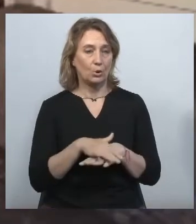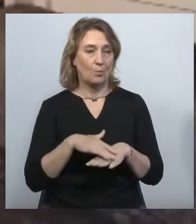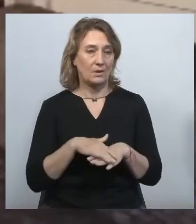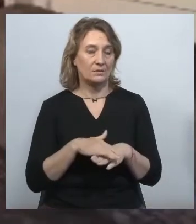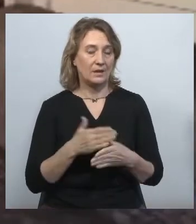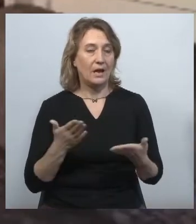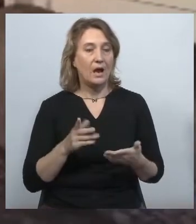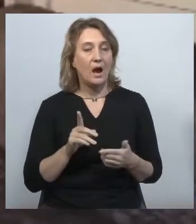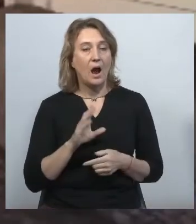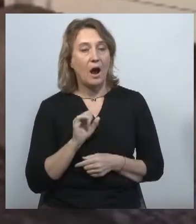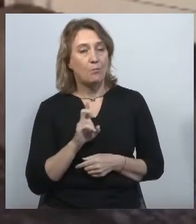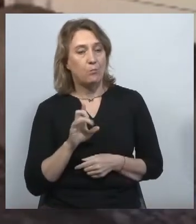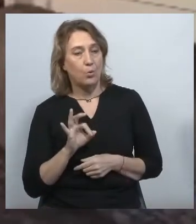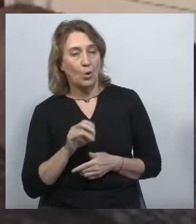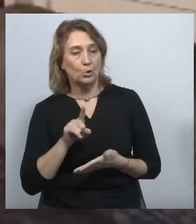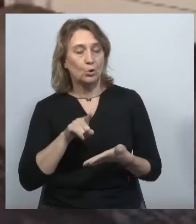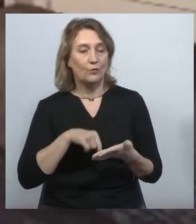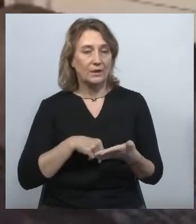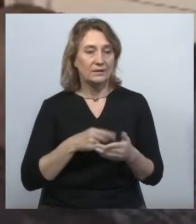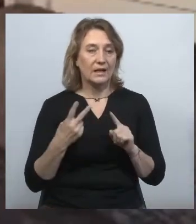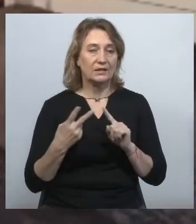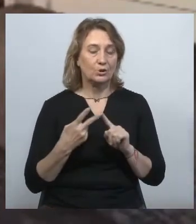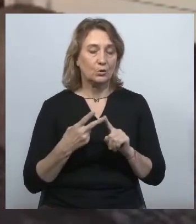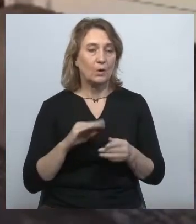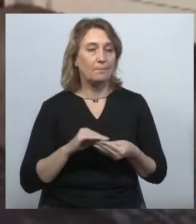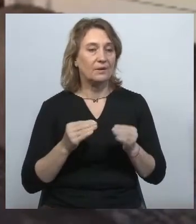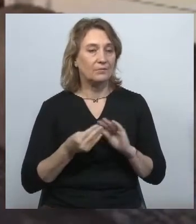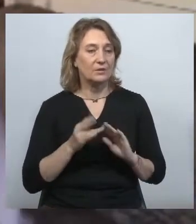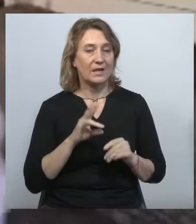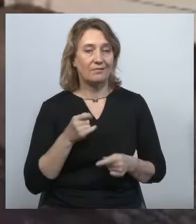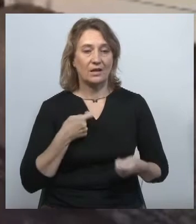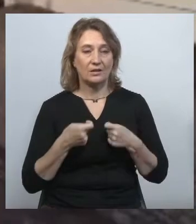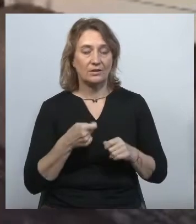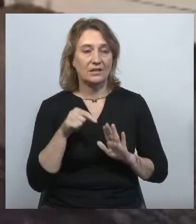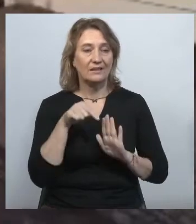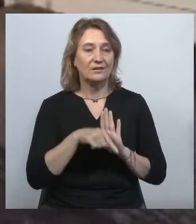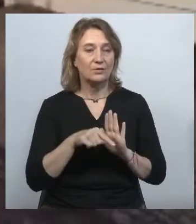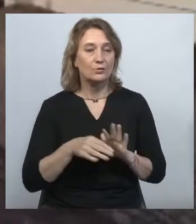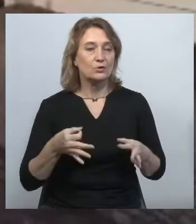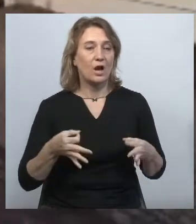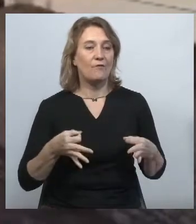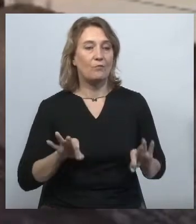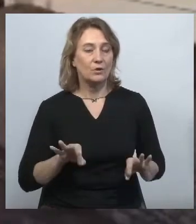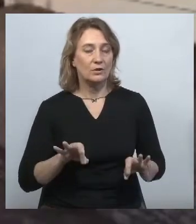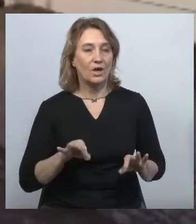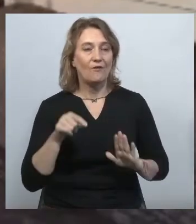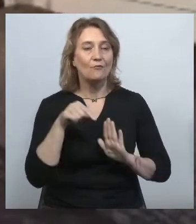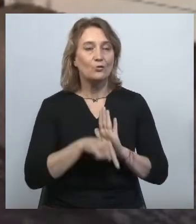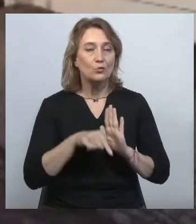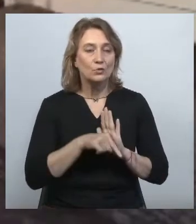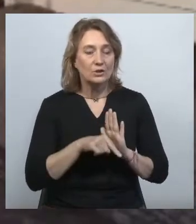government interference, it's not regulatory issues, it's internal will and internal culture within